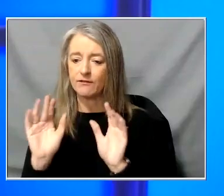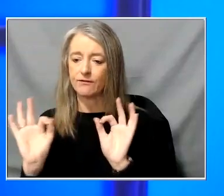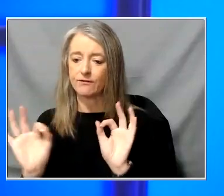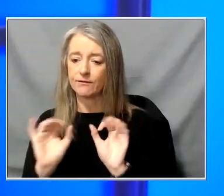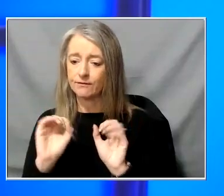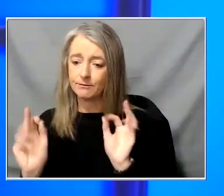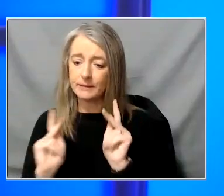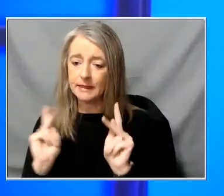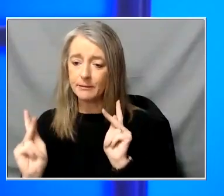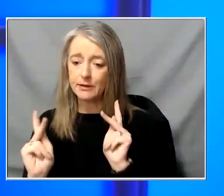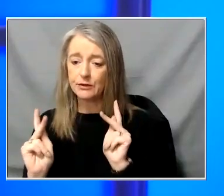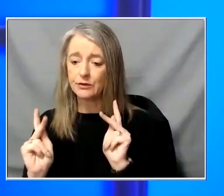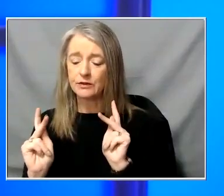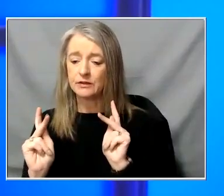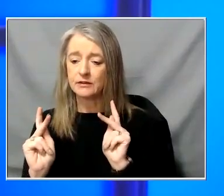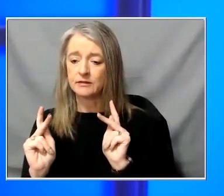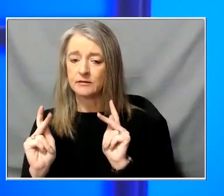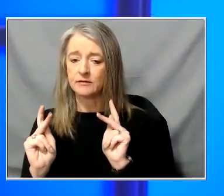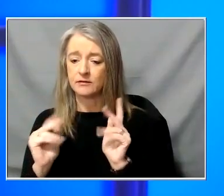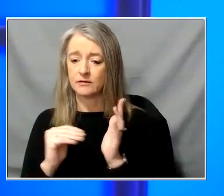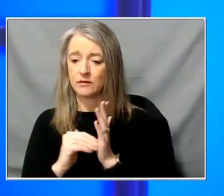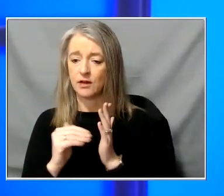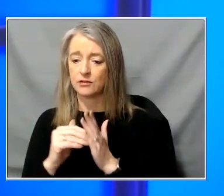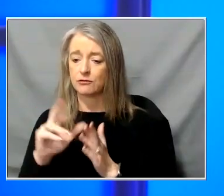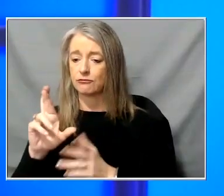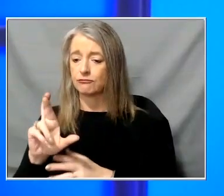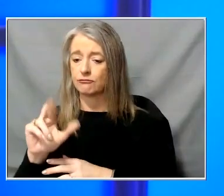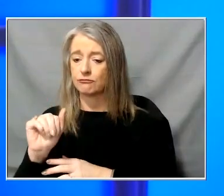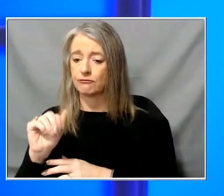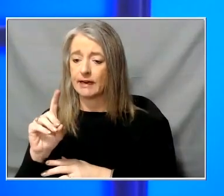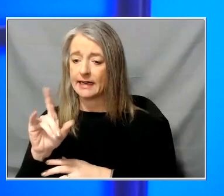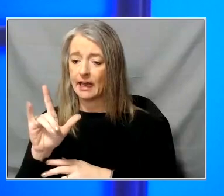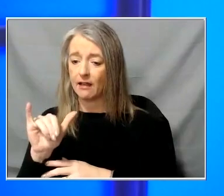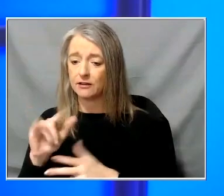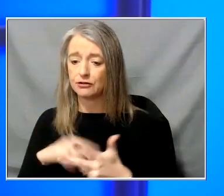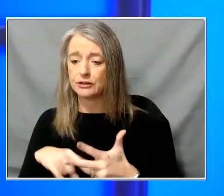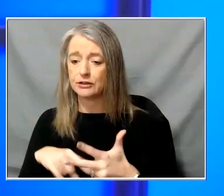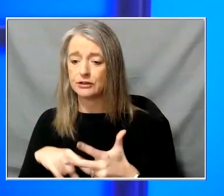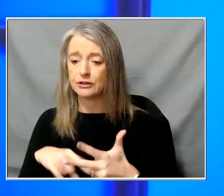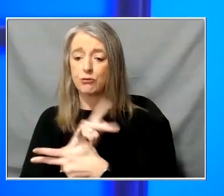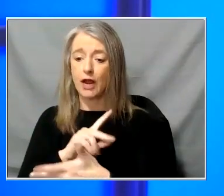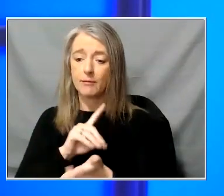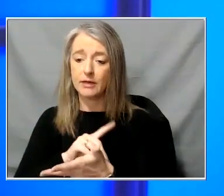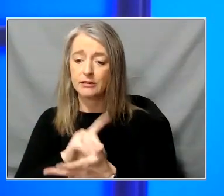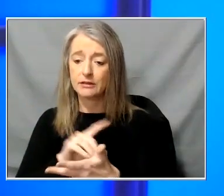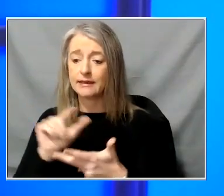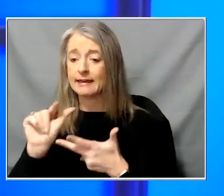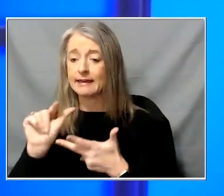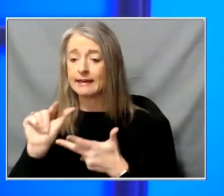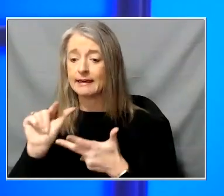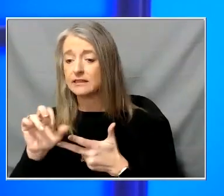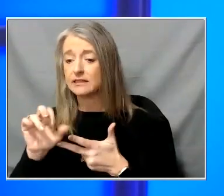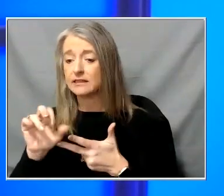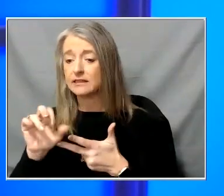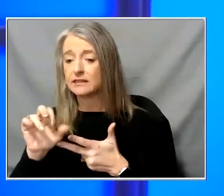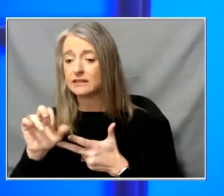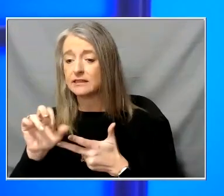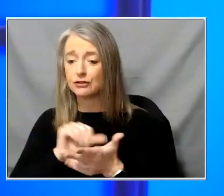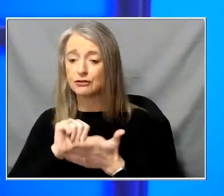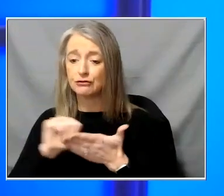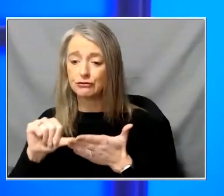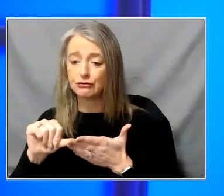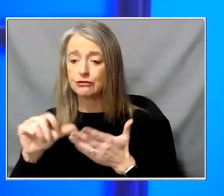very discreetly to a portion of our brain. I could close my eyes and tell you exactly, probably within a half a millimeter, where you touched with a pen on my fingertip.